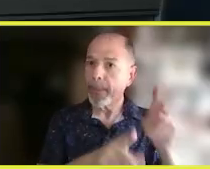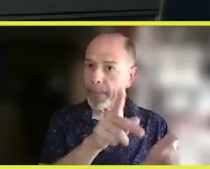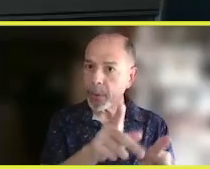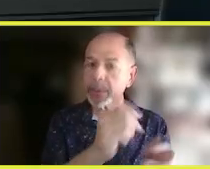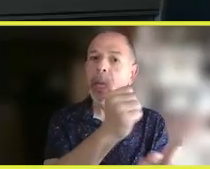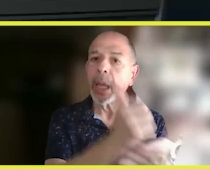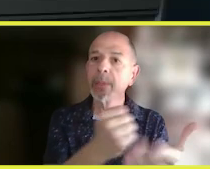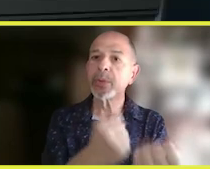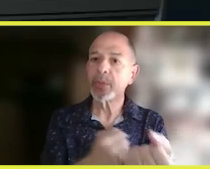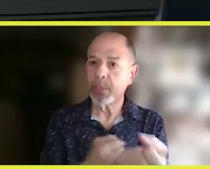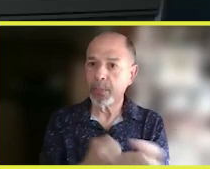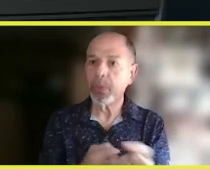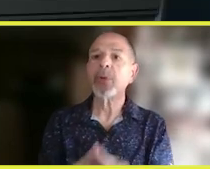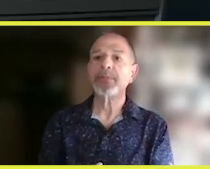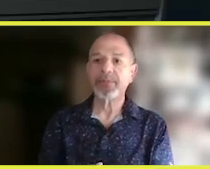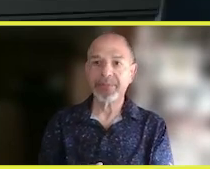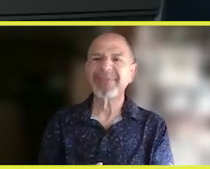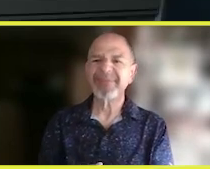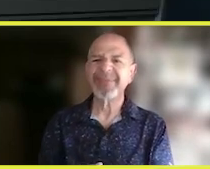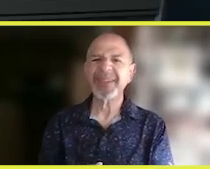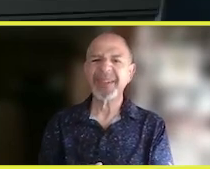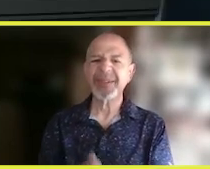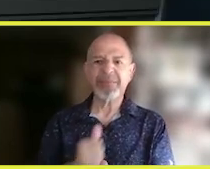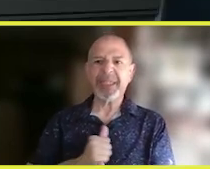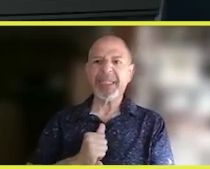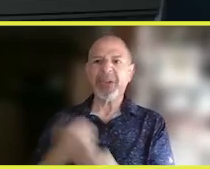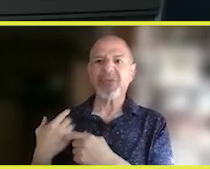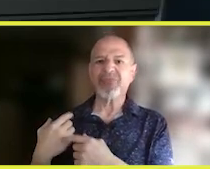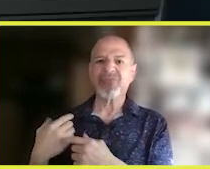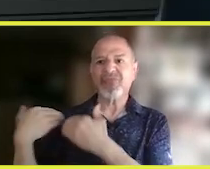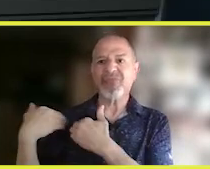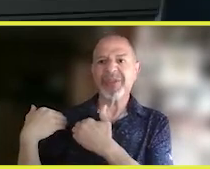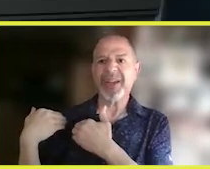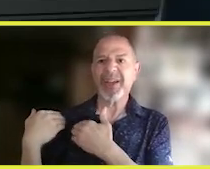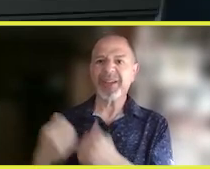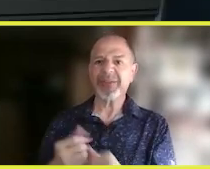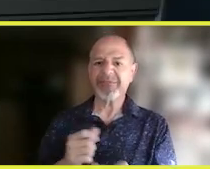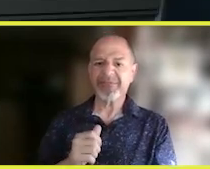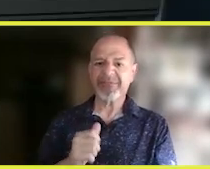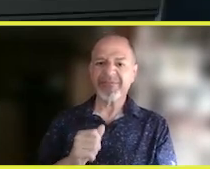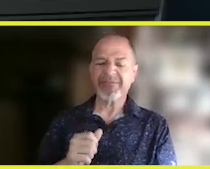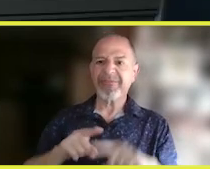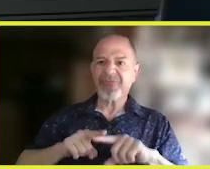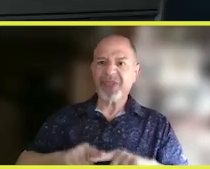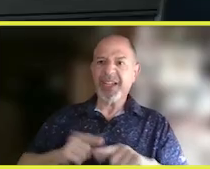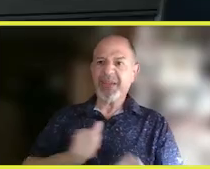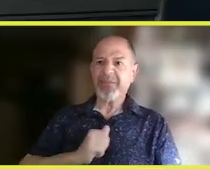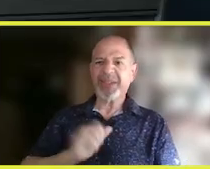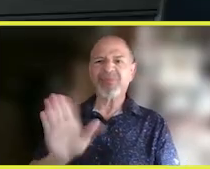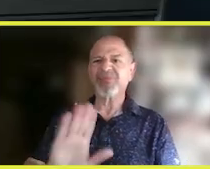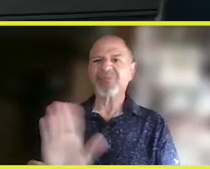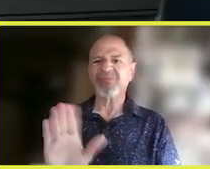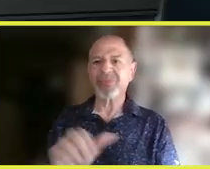excellent adult service agencies and our partner organizations, both the advocacy organizations and